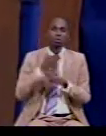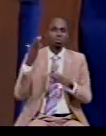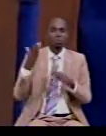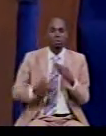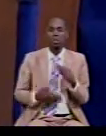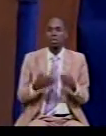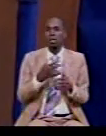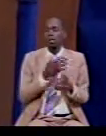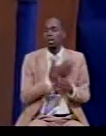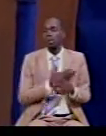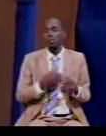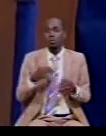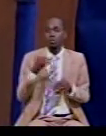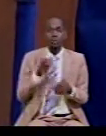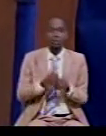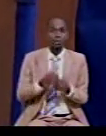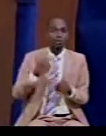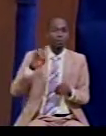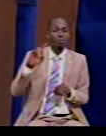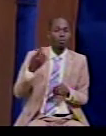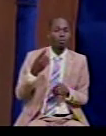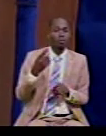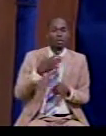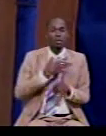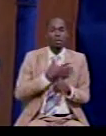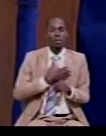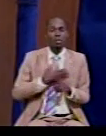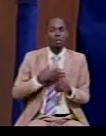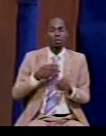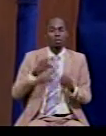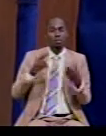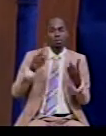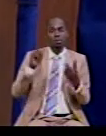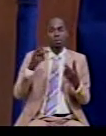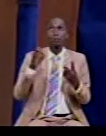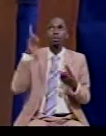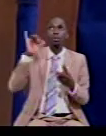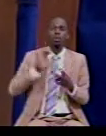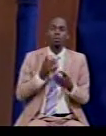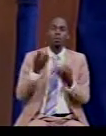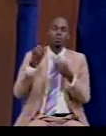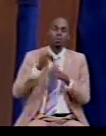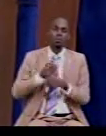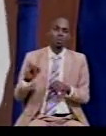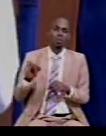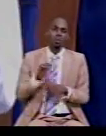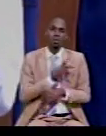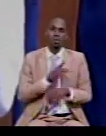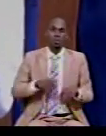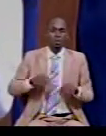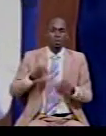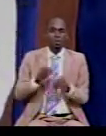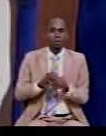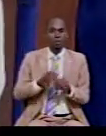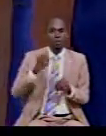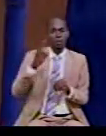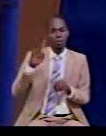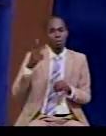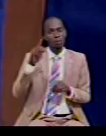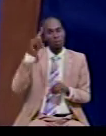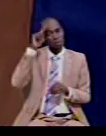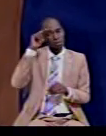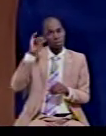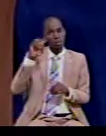he's our coming king. In 1 and 2 Timothy, there's one mediator between man and God, the man Jesus. And in Titus, he's our blessed hope.